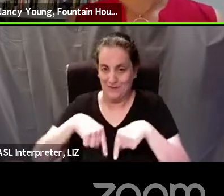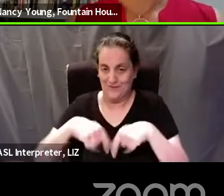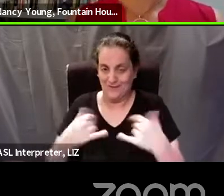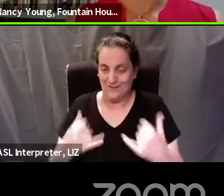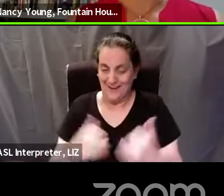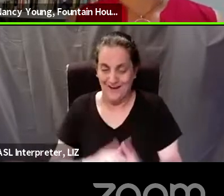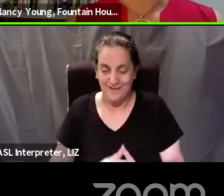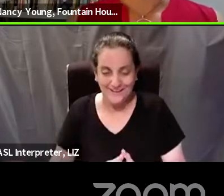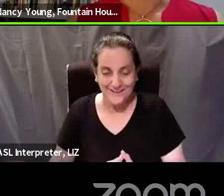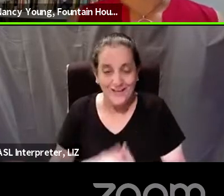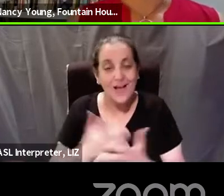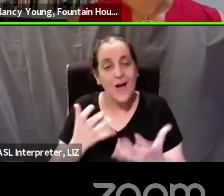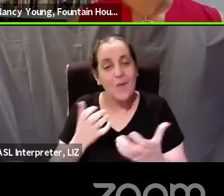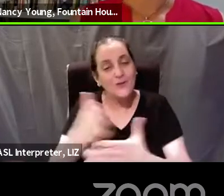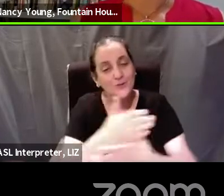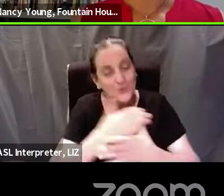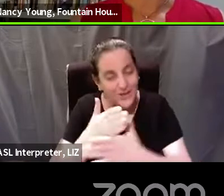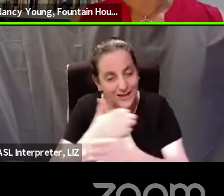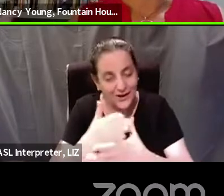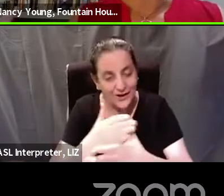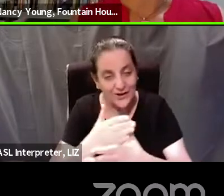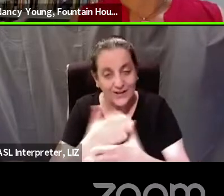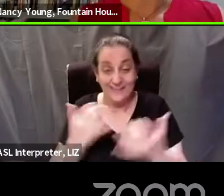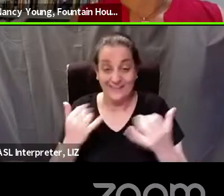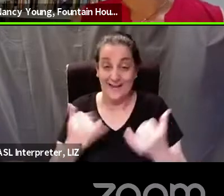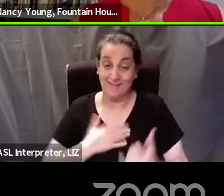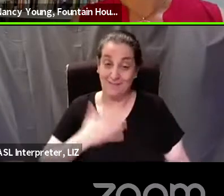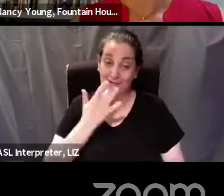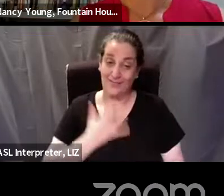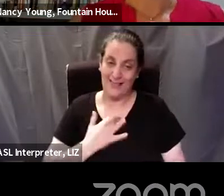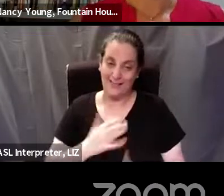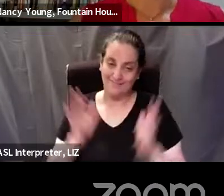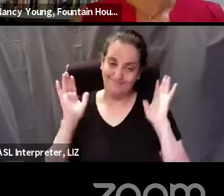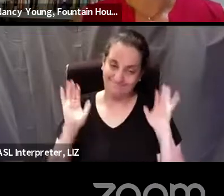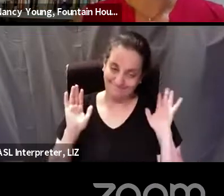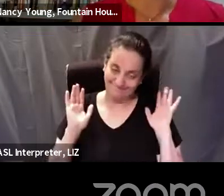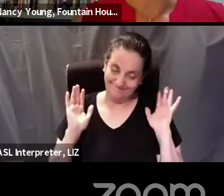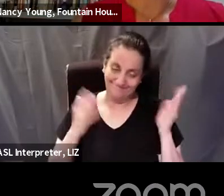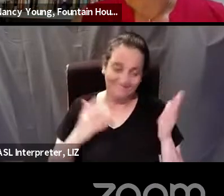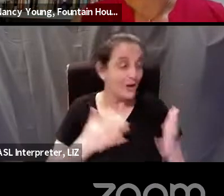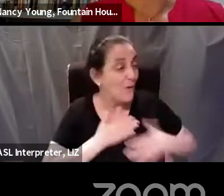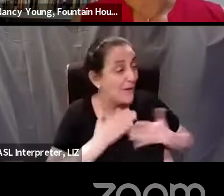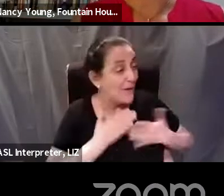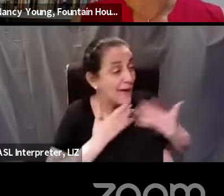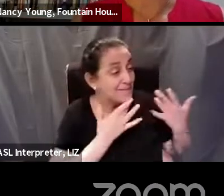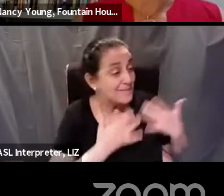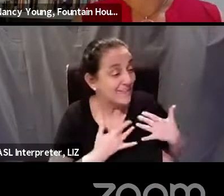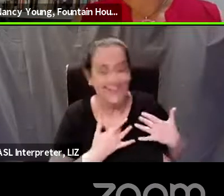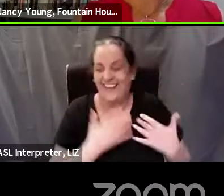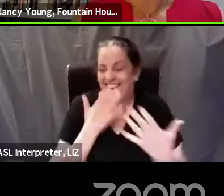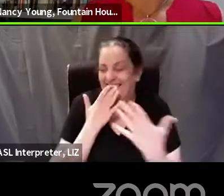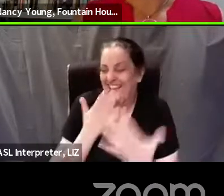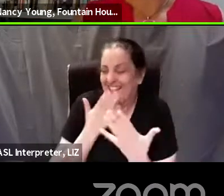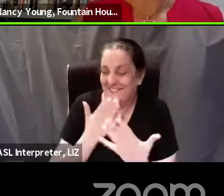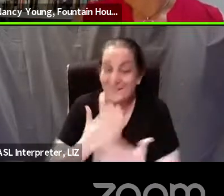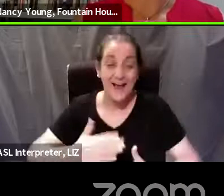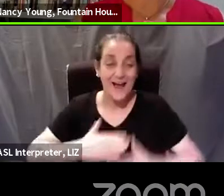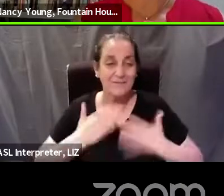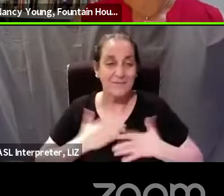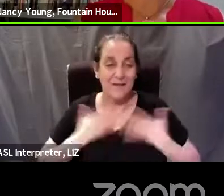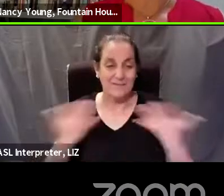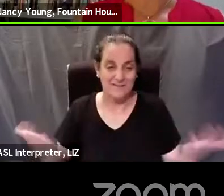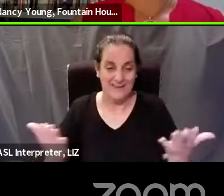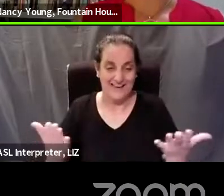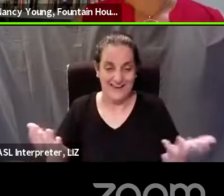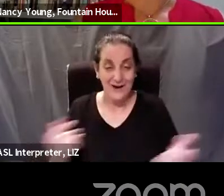just share that today's my birthday. Happy birthday. Really happy to be here on my